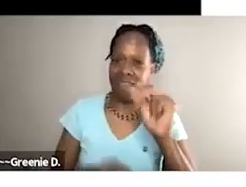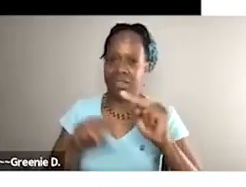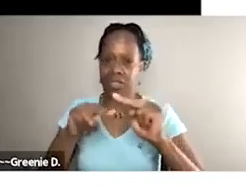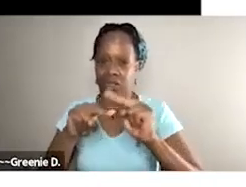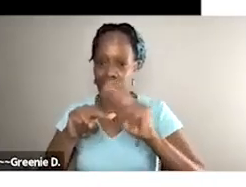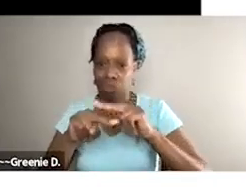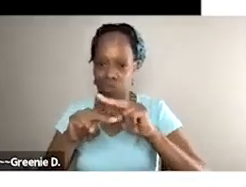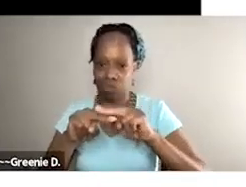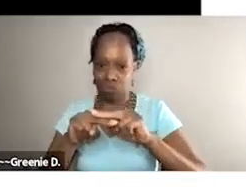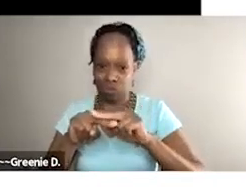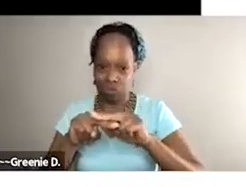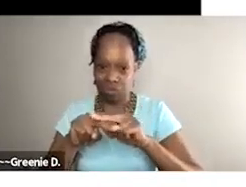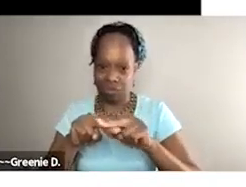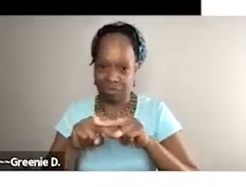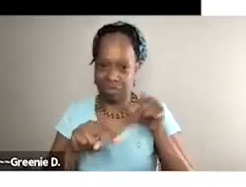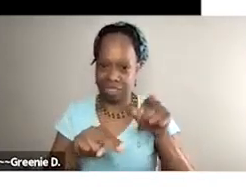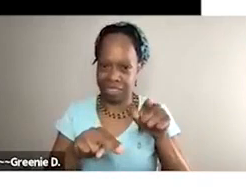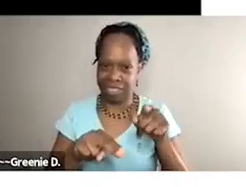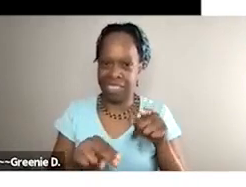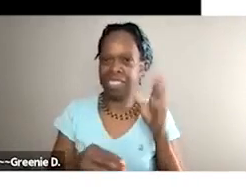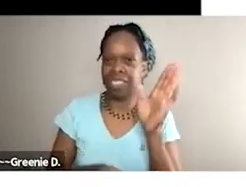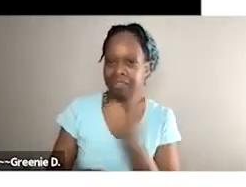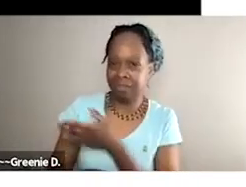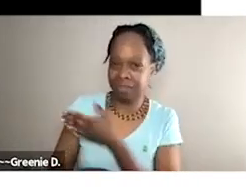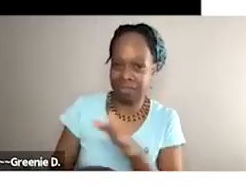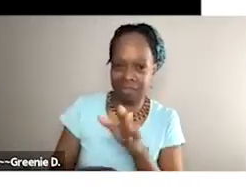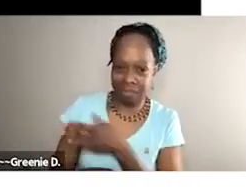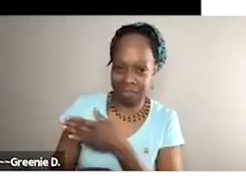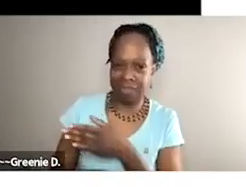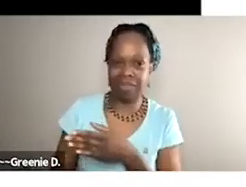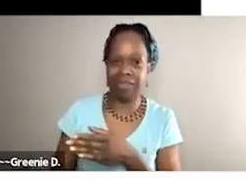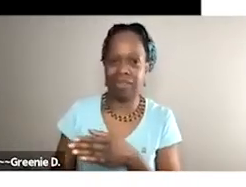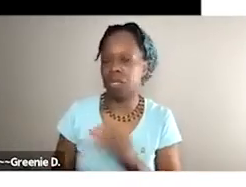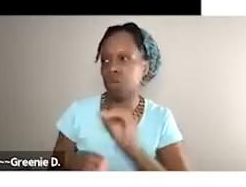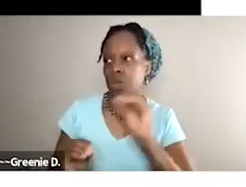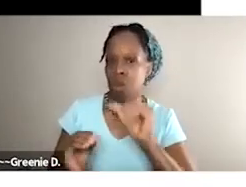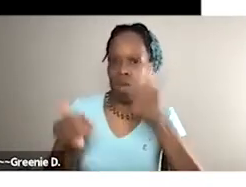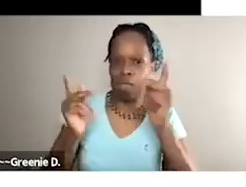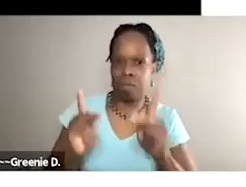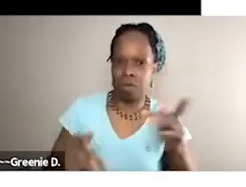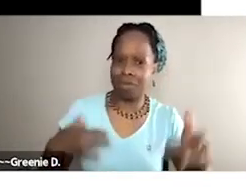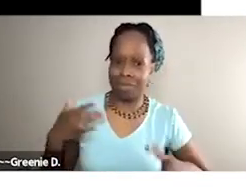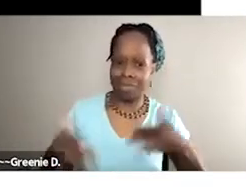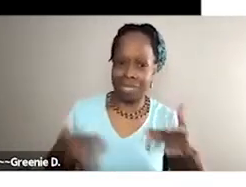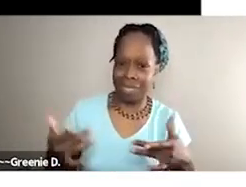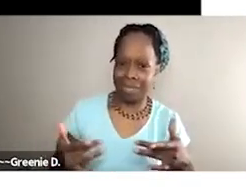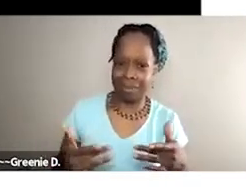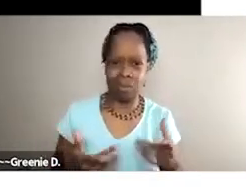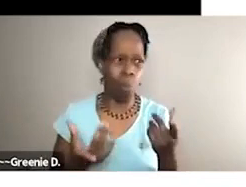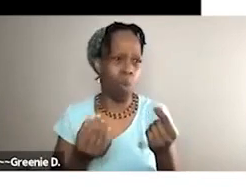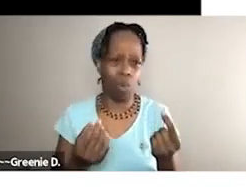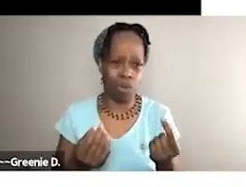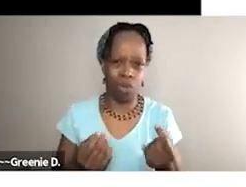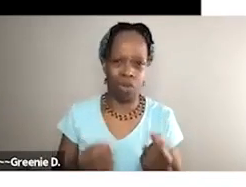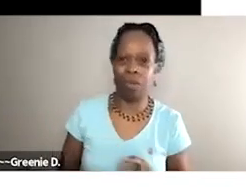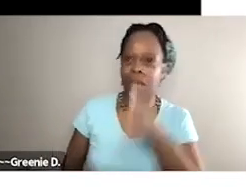Da-da-da-da-da. No one else is as excited. What are we gonna do? We have to take a boat. A